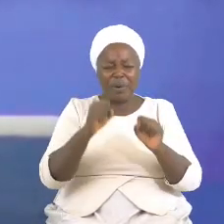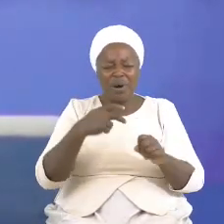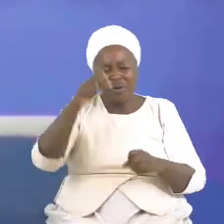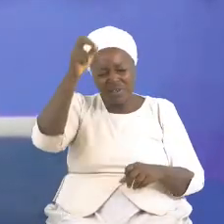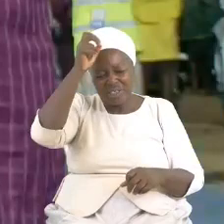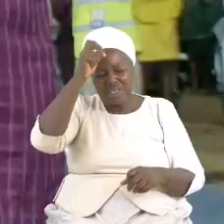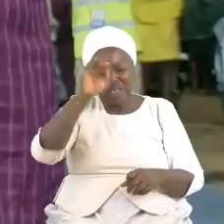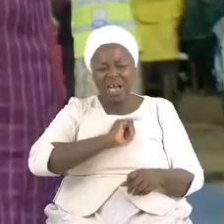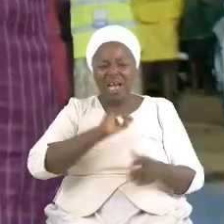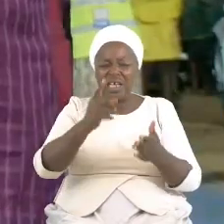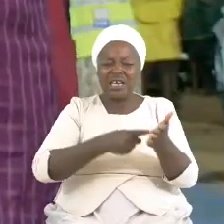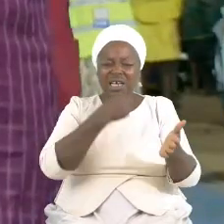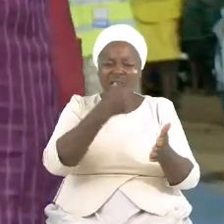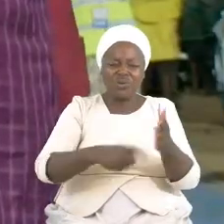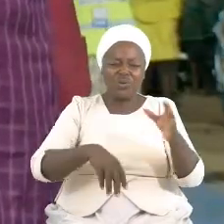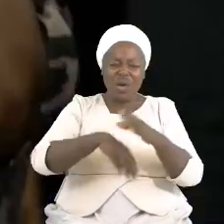lives.